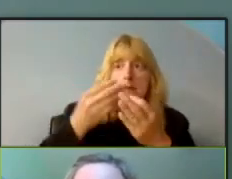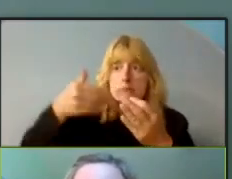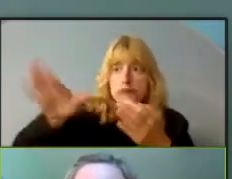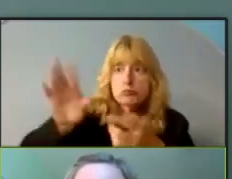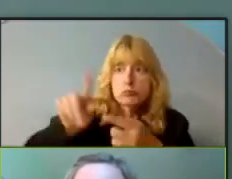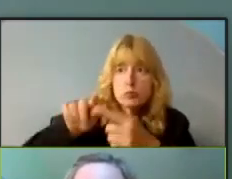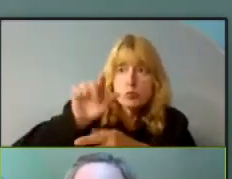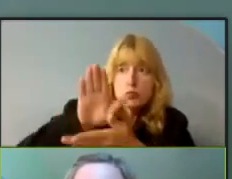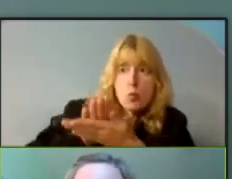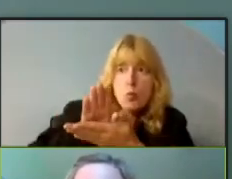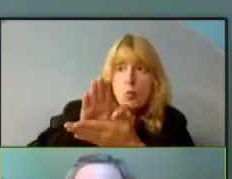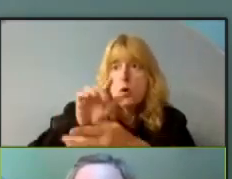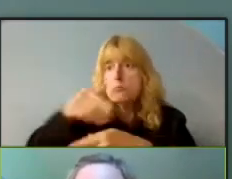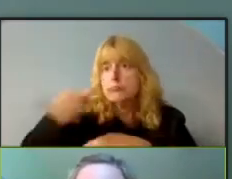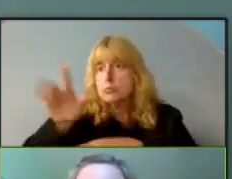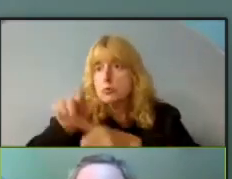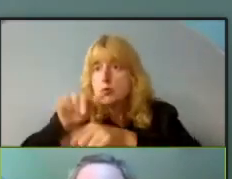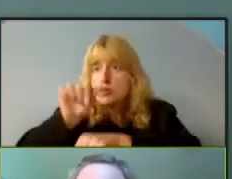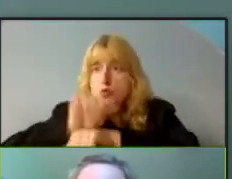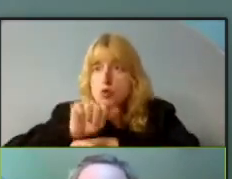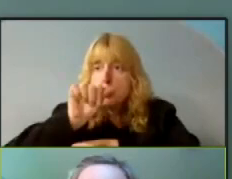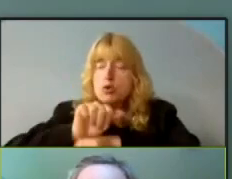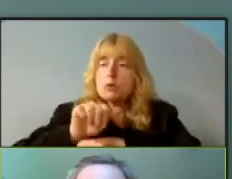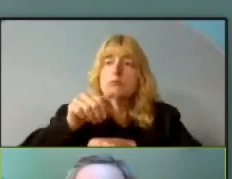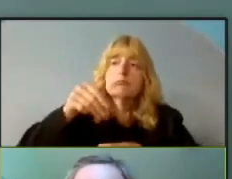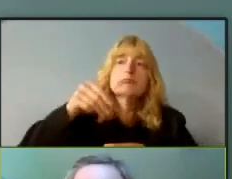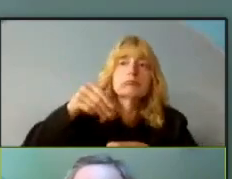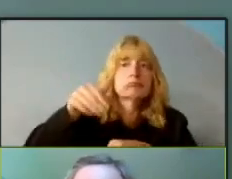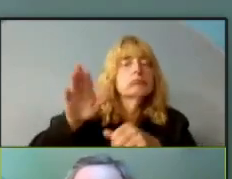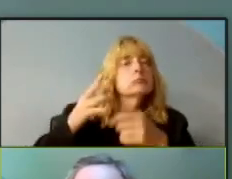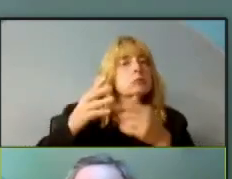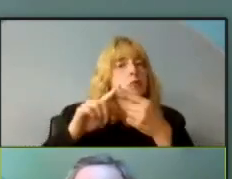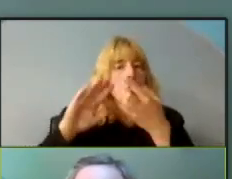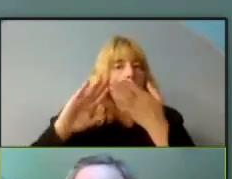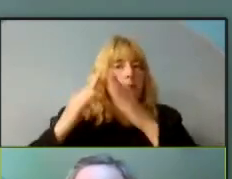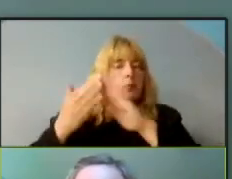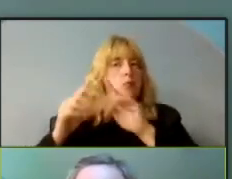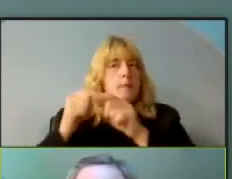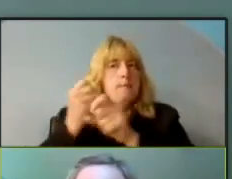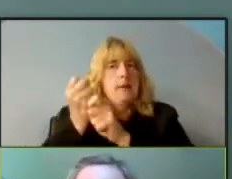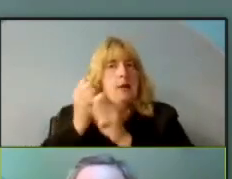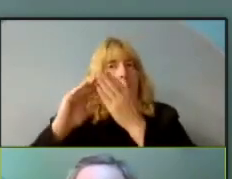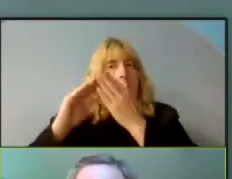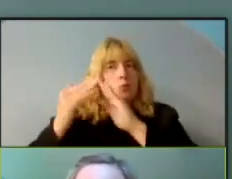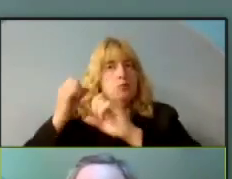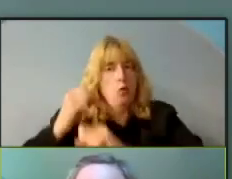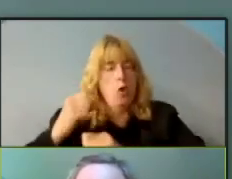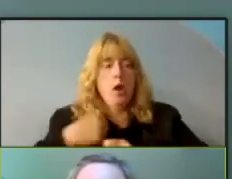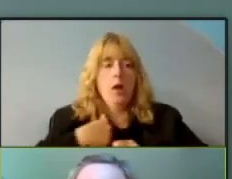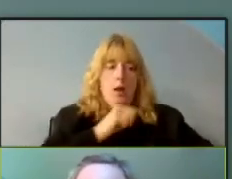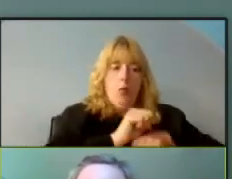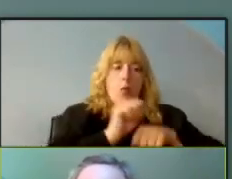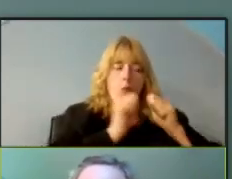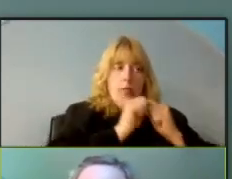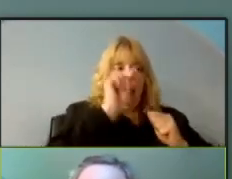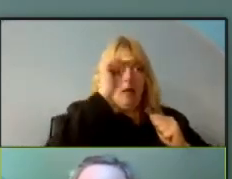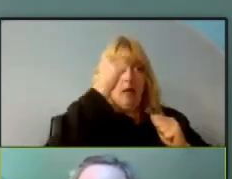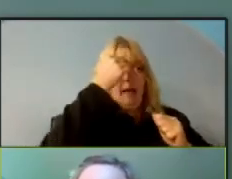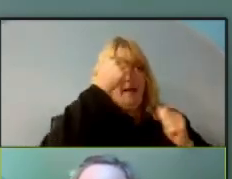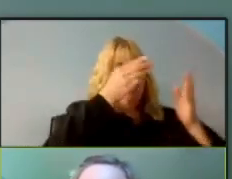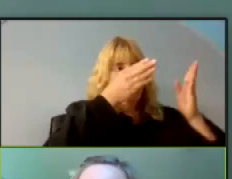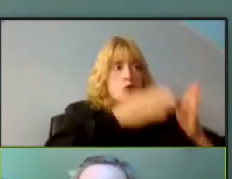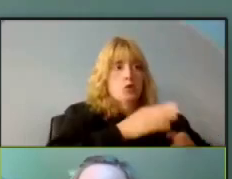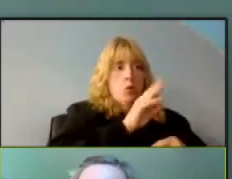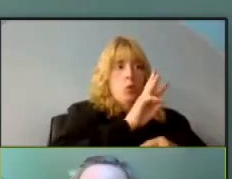that make our communities strong. I have been working for Governor Whitmer's team for the past few months, trying to make sure